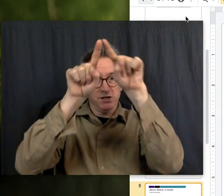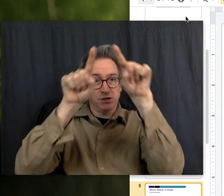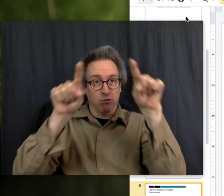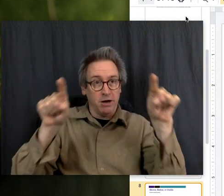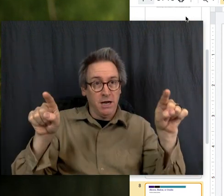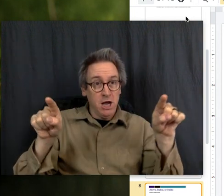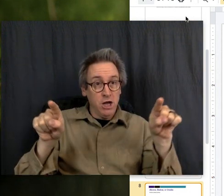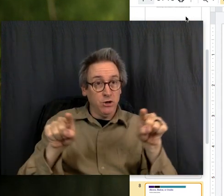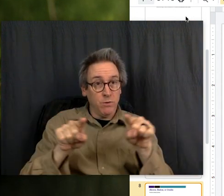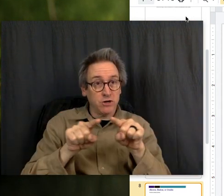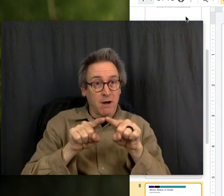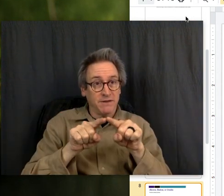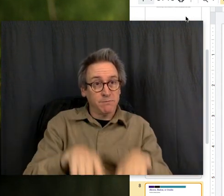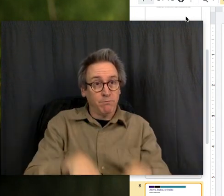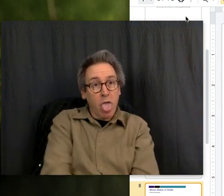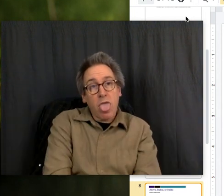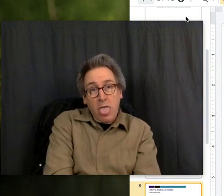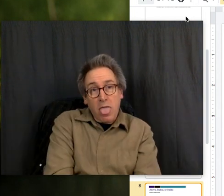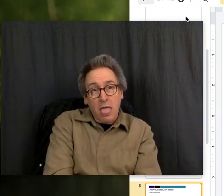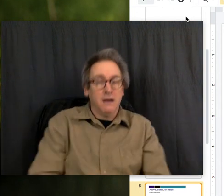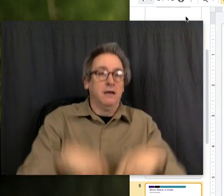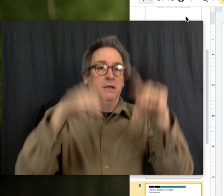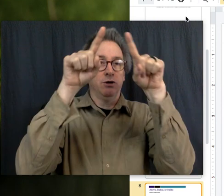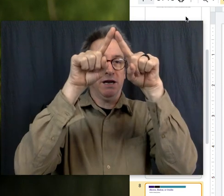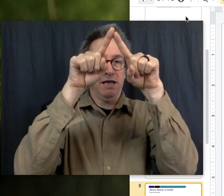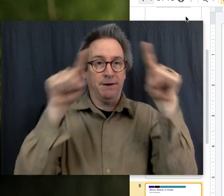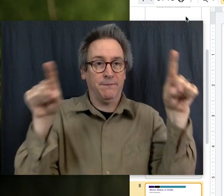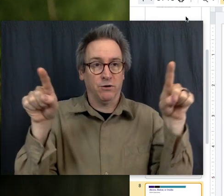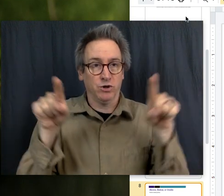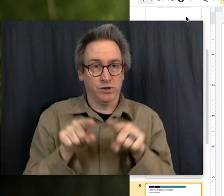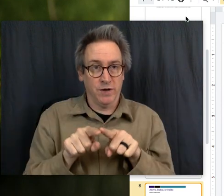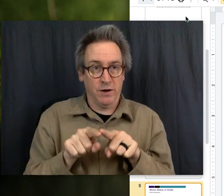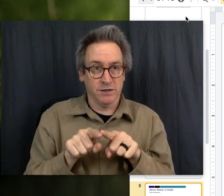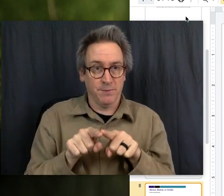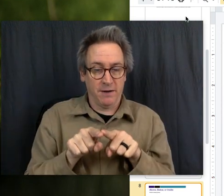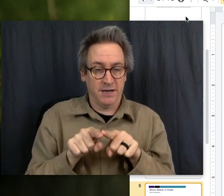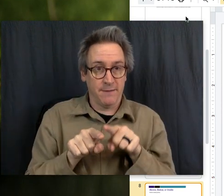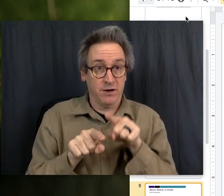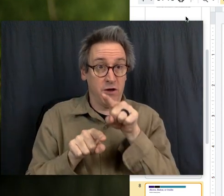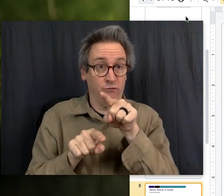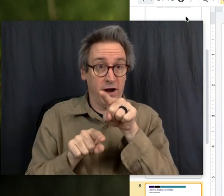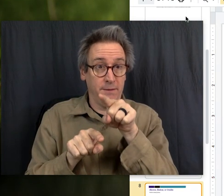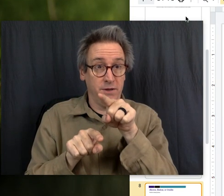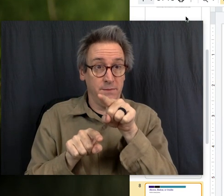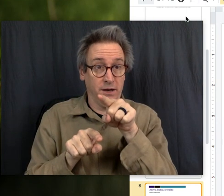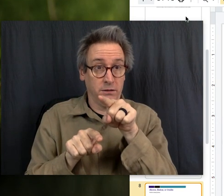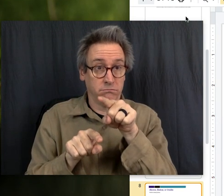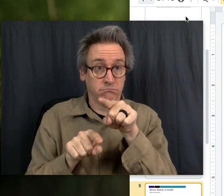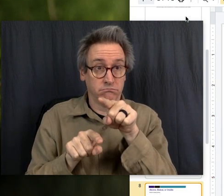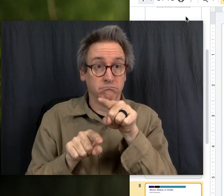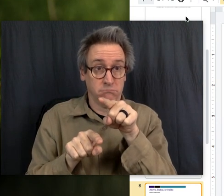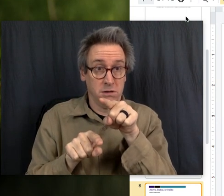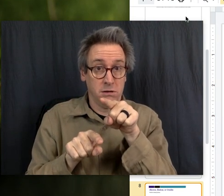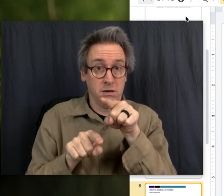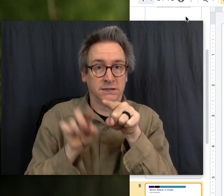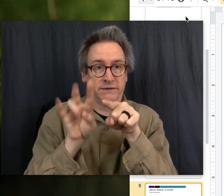So we've just drawn it. You don't want to drop this. You want to keep it up there. So now here's the bottom of the diamond, and right up in the middle,